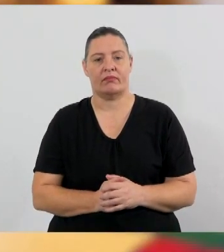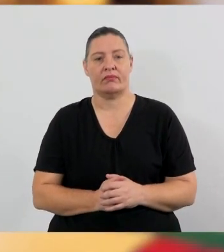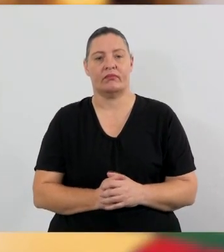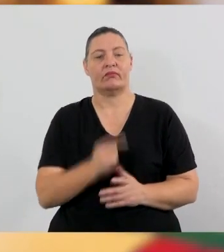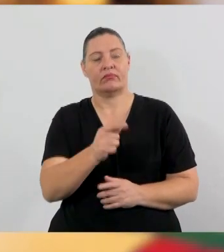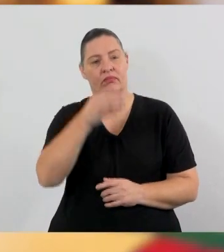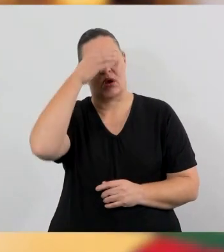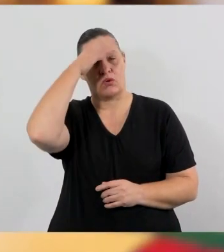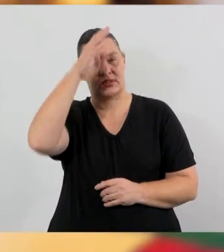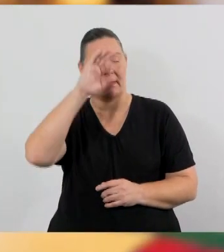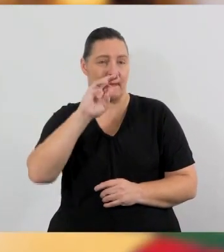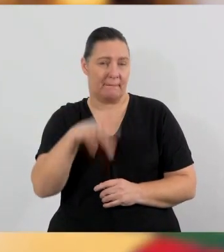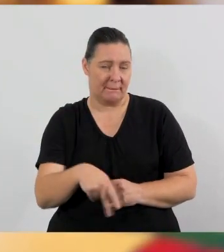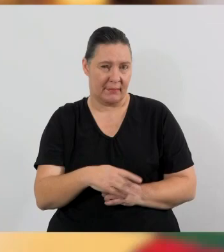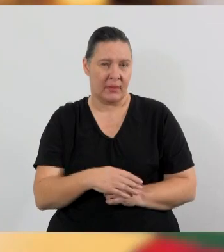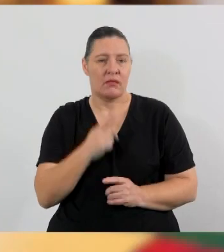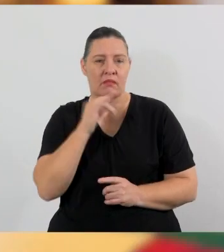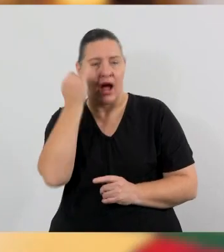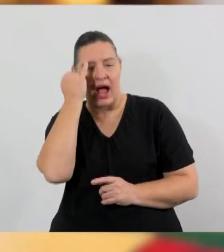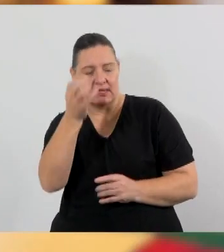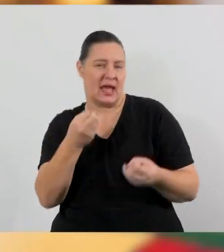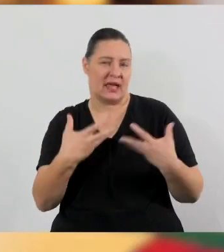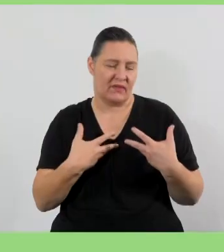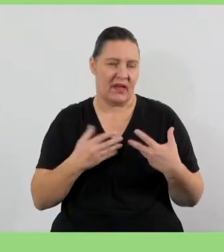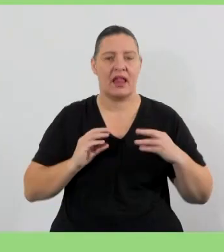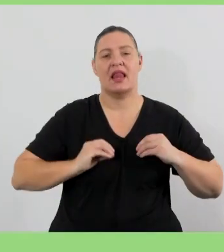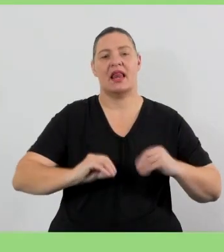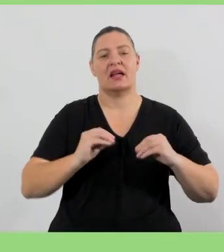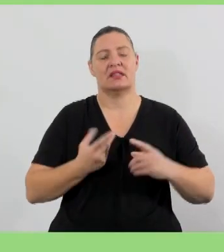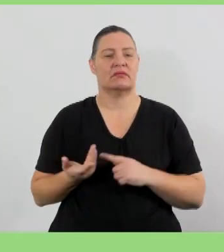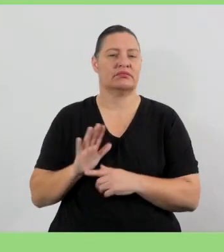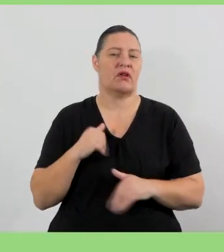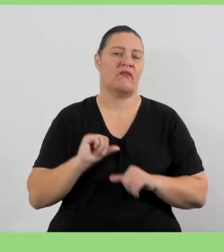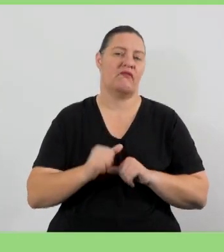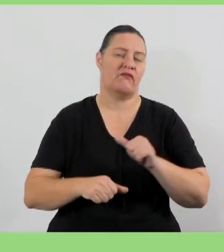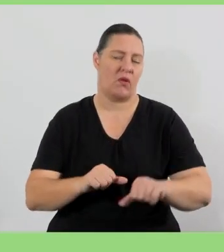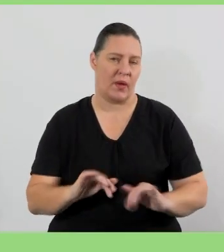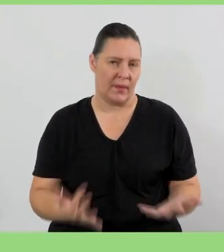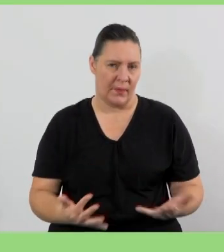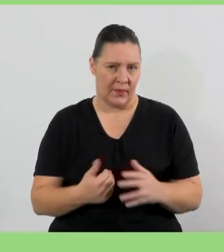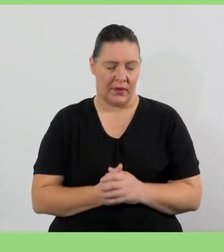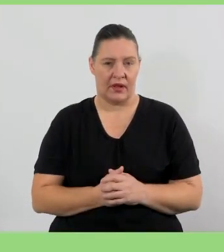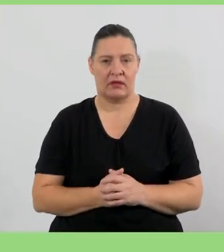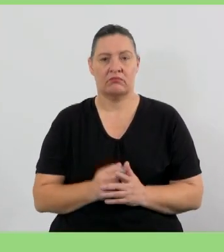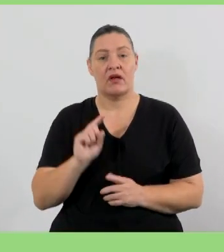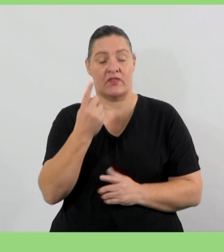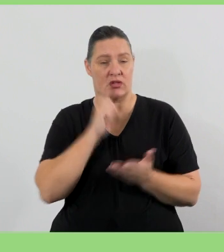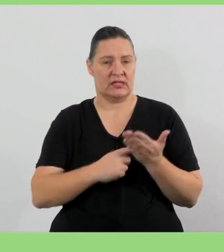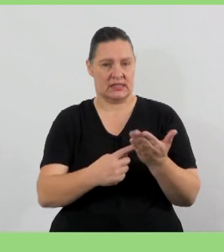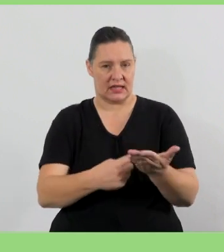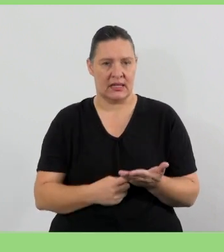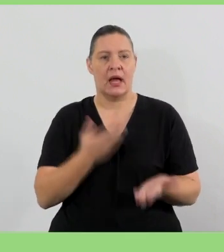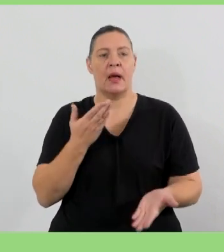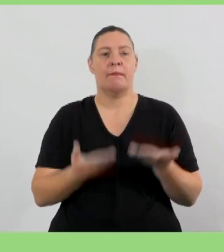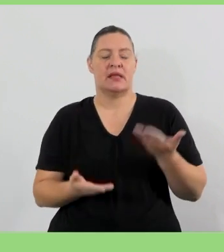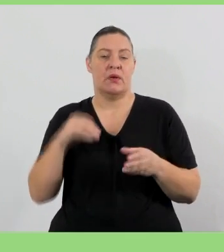So this is our concept map, which gives us an idea as to how this lesson is going to go. So the first thing that we are going to discuss